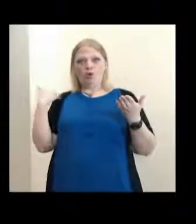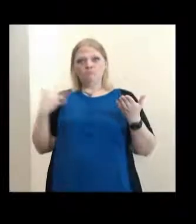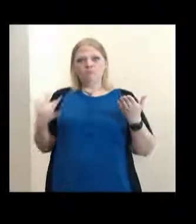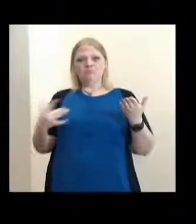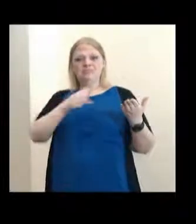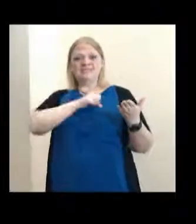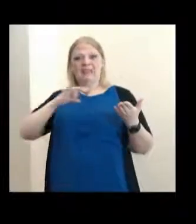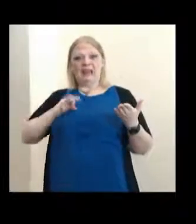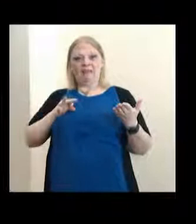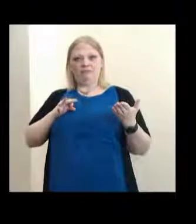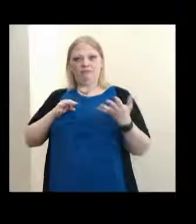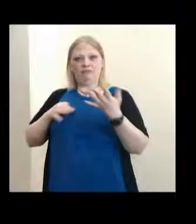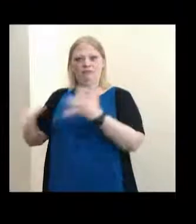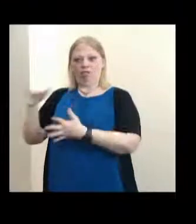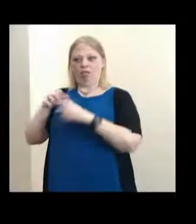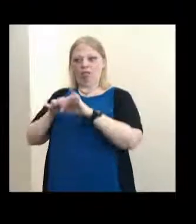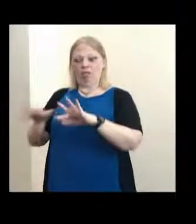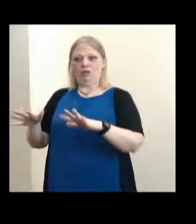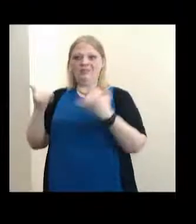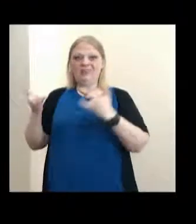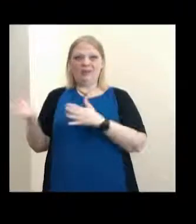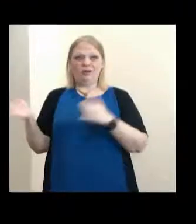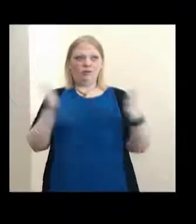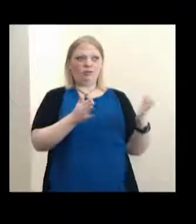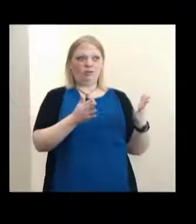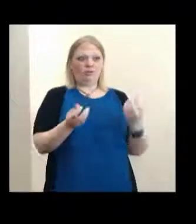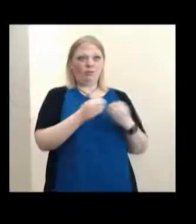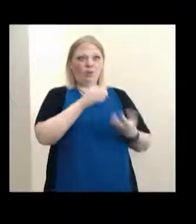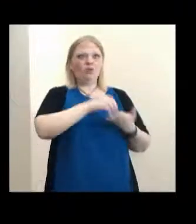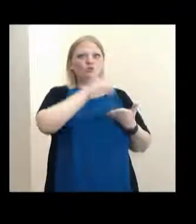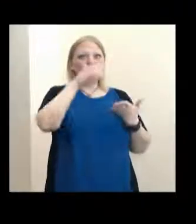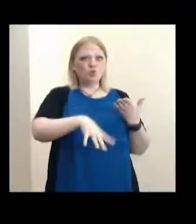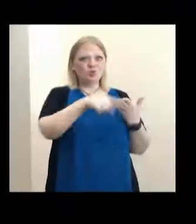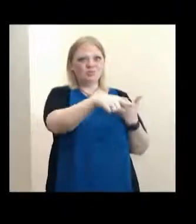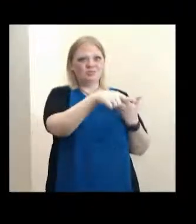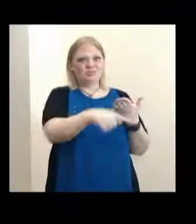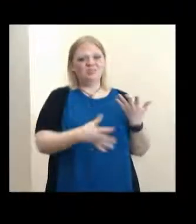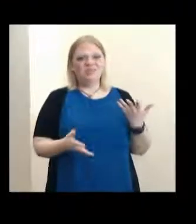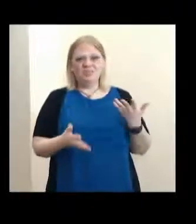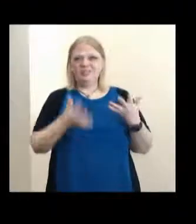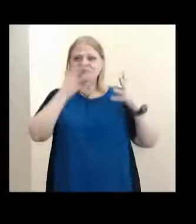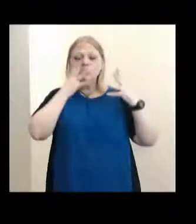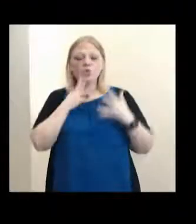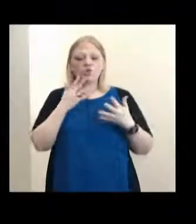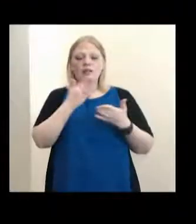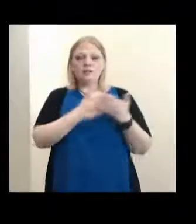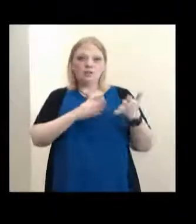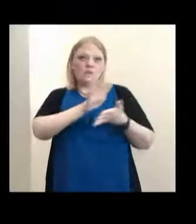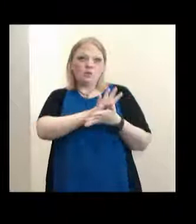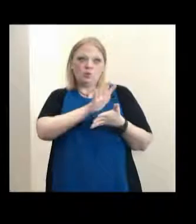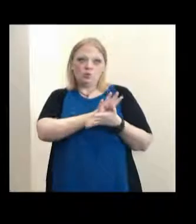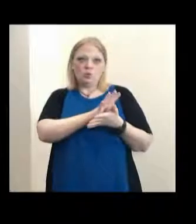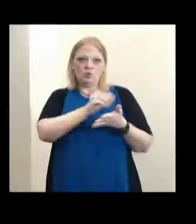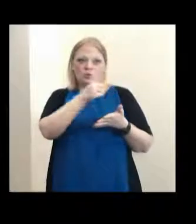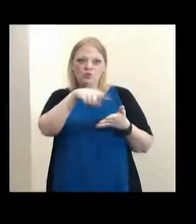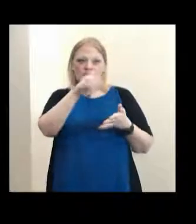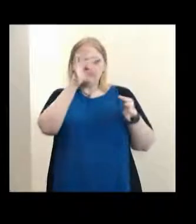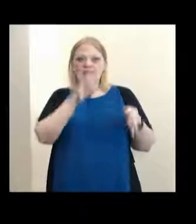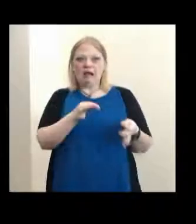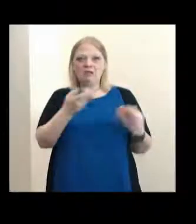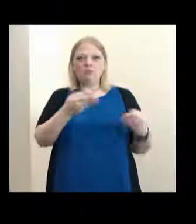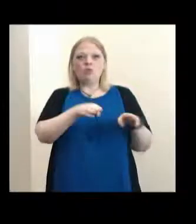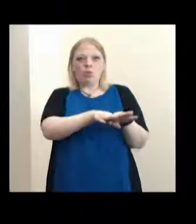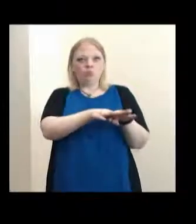staff transmission. Right now, we're seeing a lot more cases in the schools. And unfortunately, some schools are deciding to close